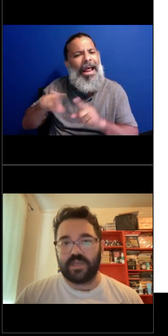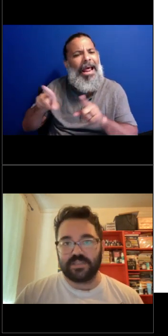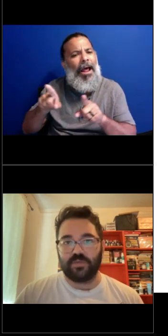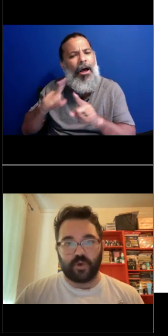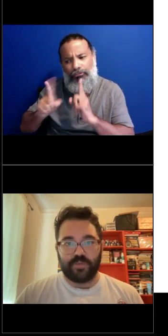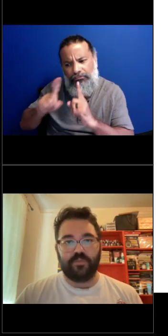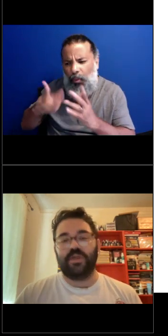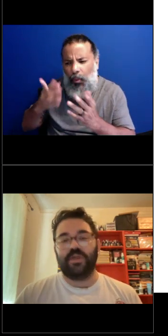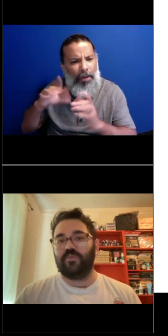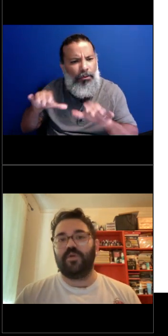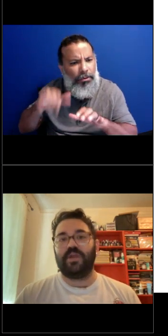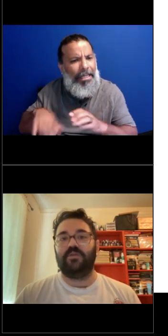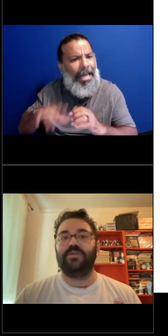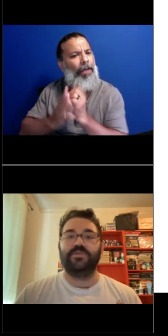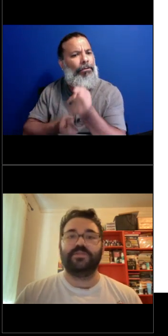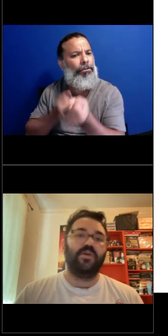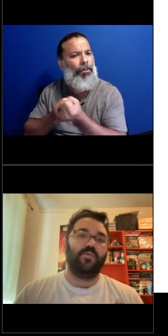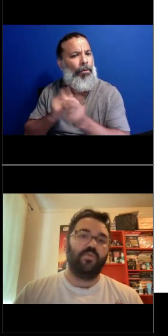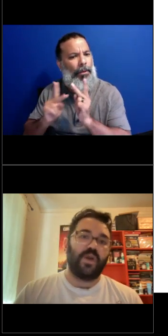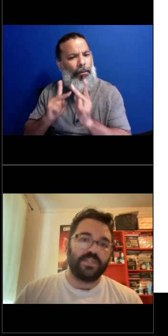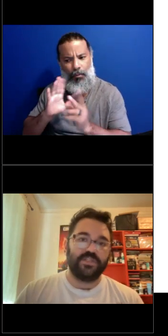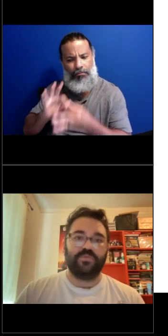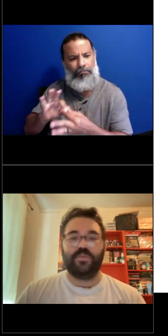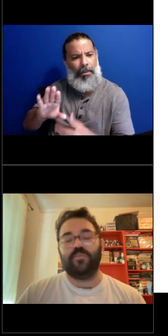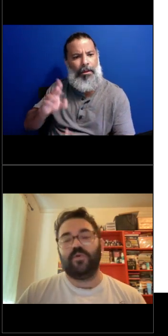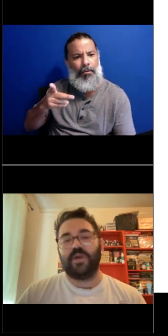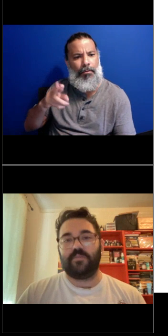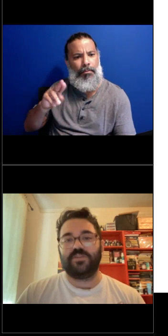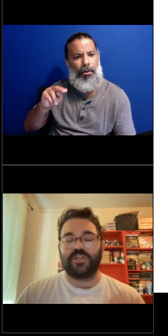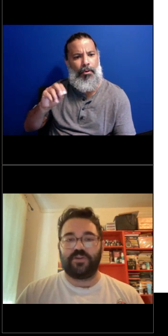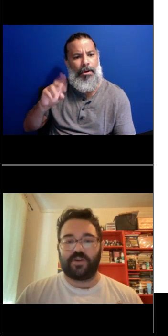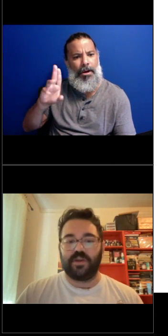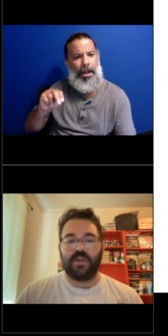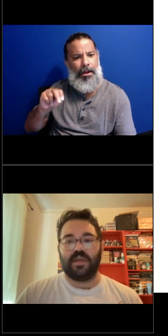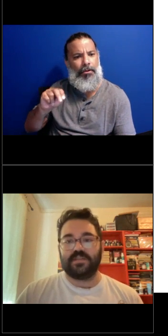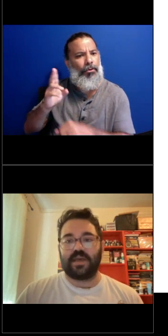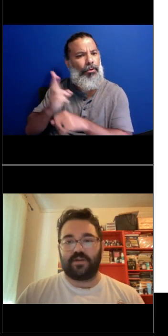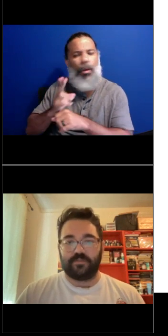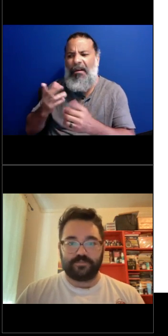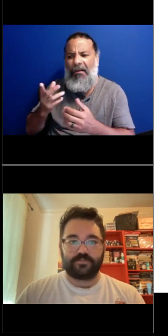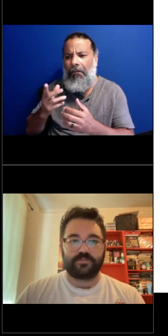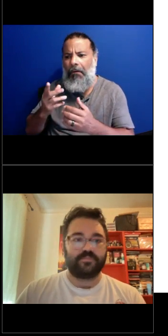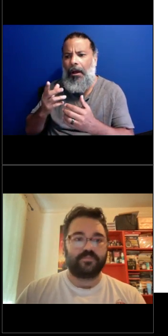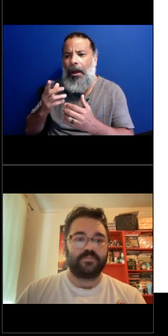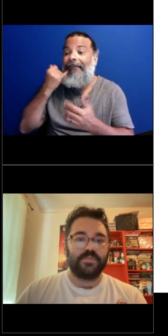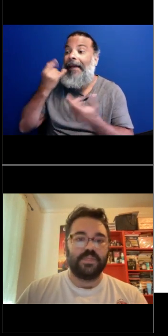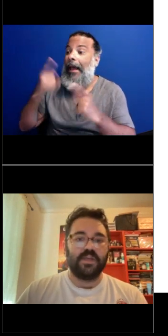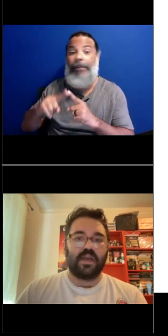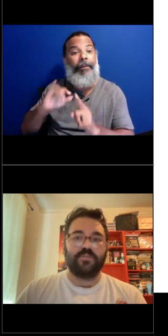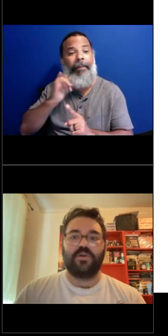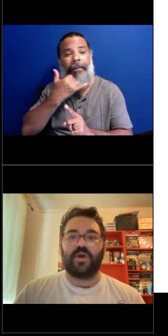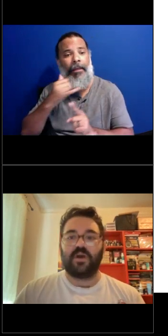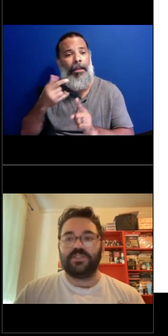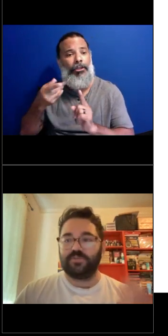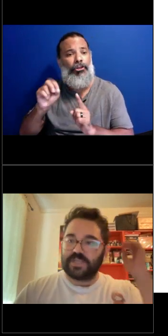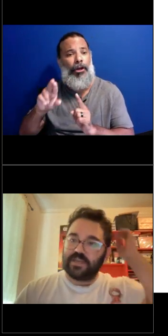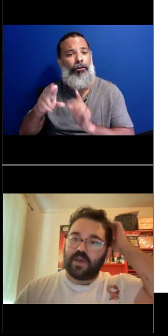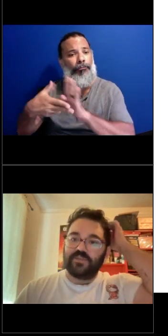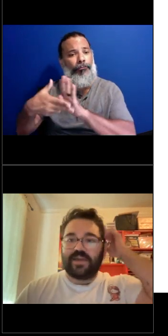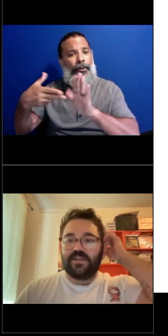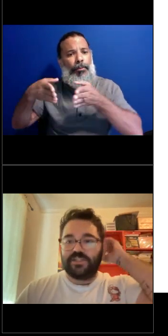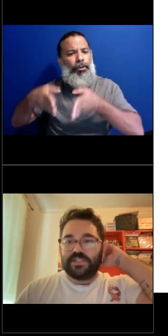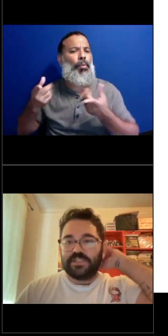how we can support people in their pronoun use, what to do when people get misgendered, etc. So I'll just present